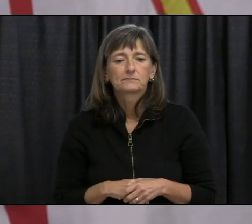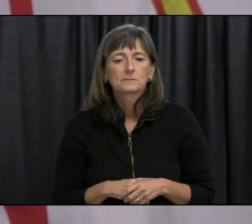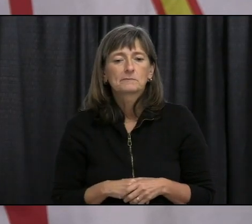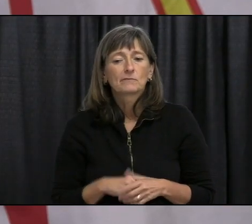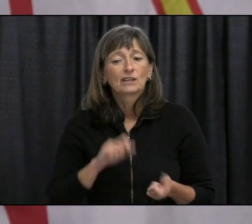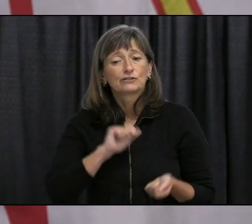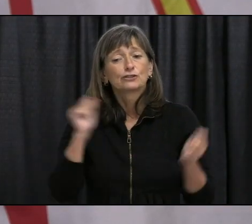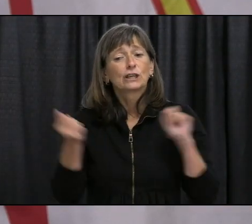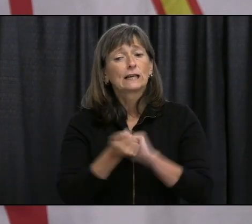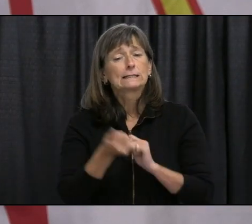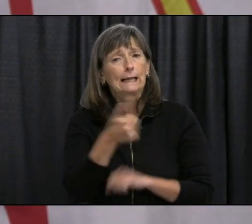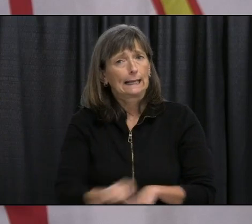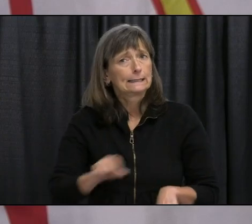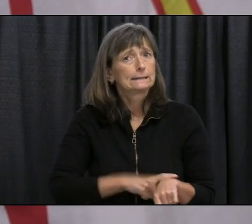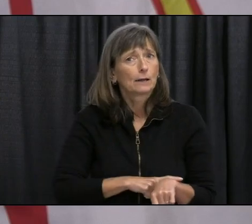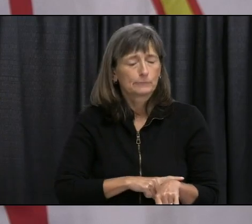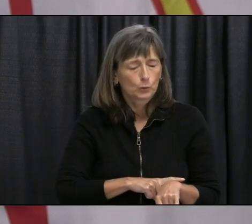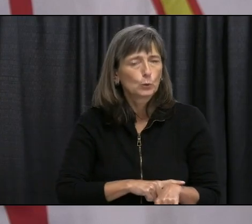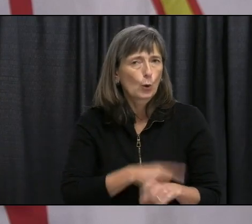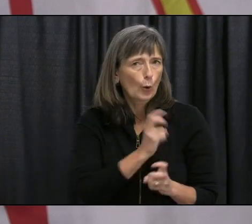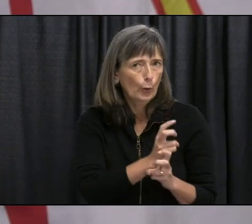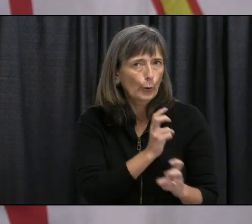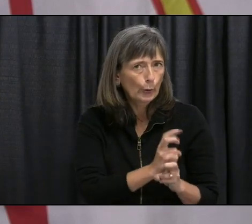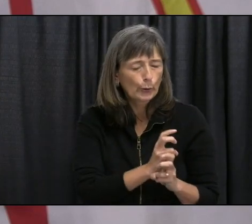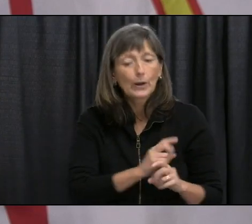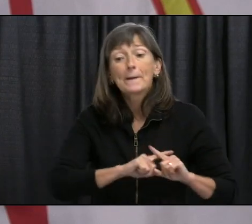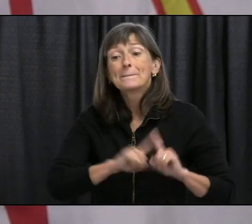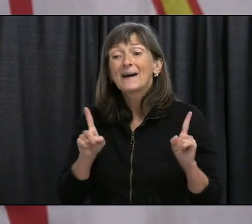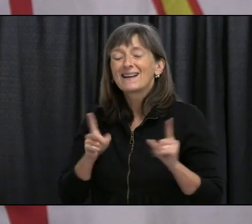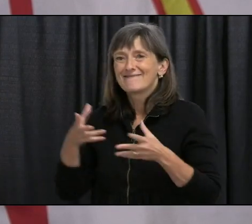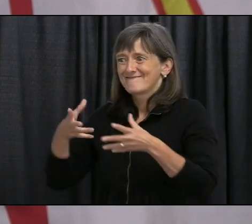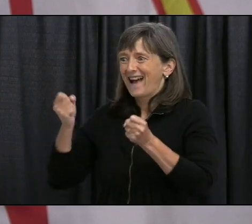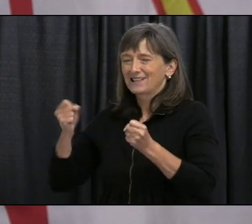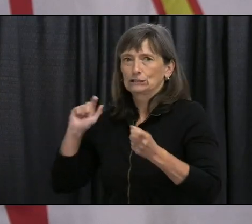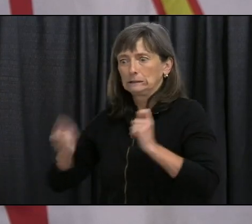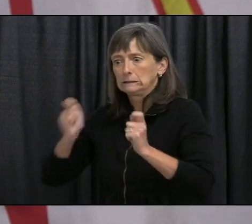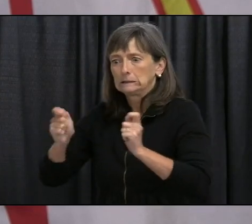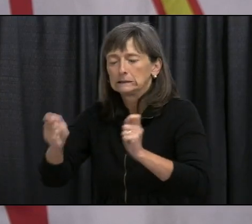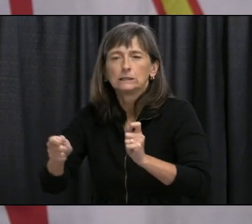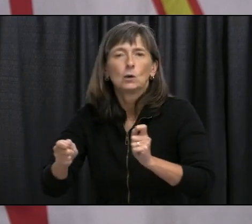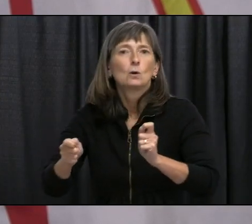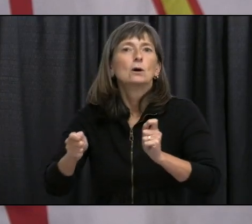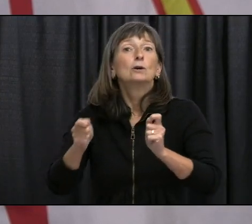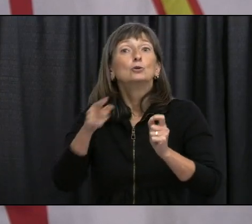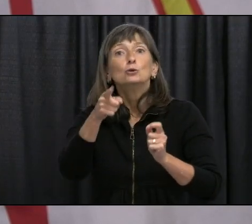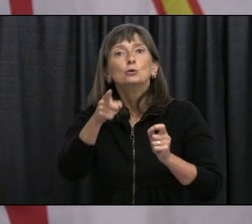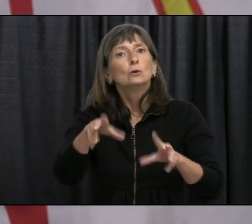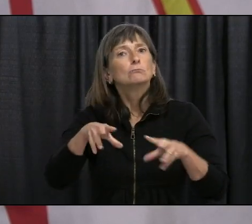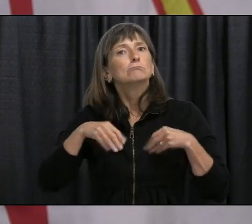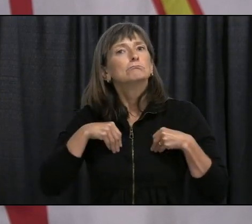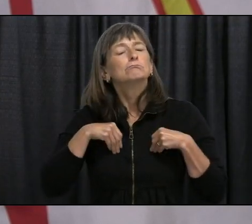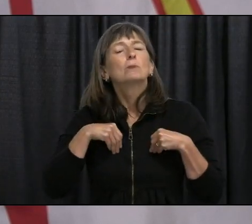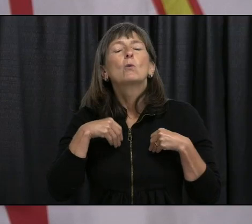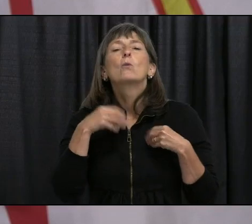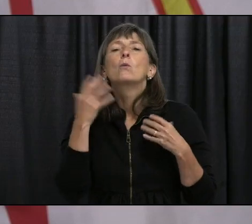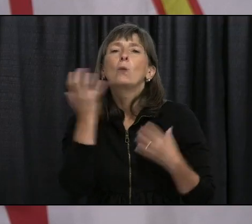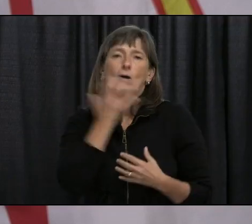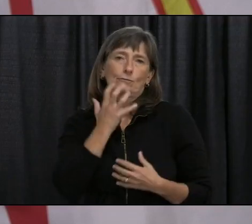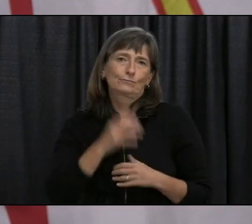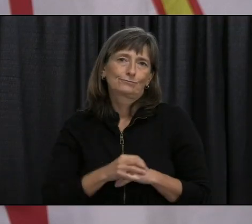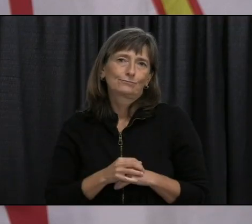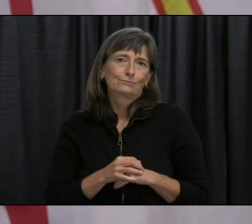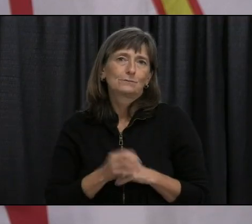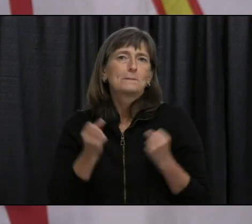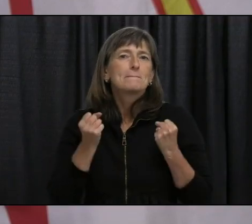times is challenging, but the rapid pace of change we've gone through with COVID-19 has been nothing short of remarkable. We've met many